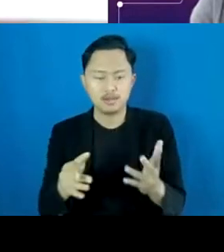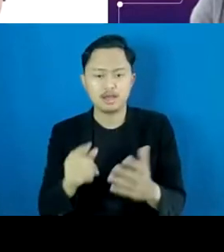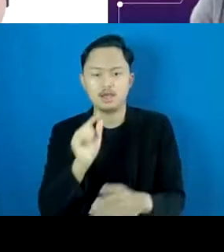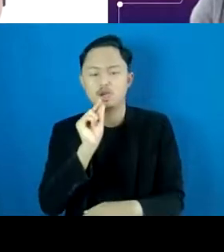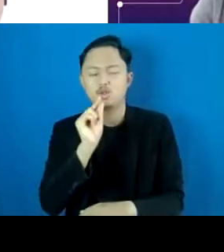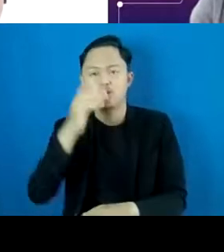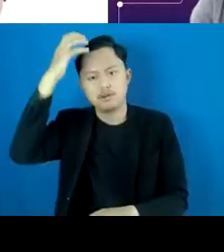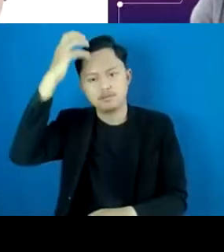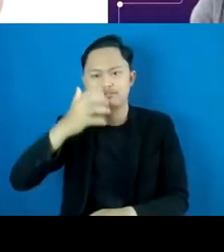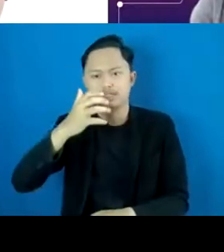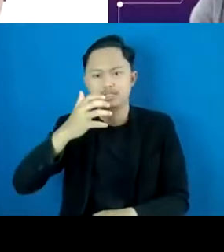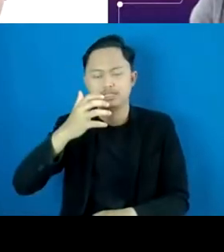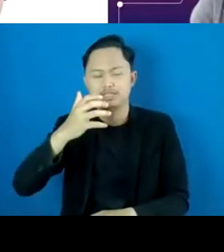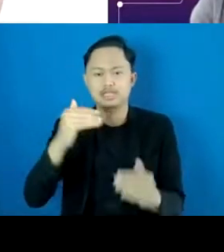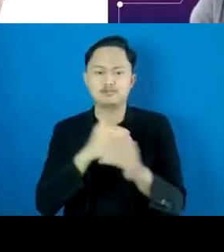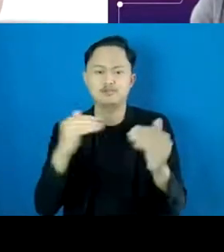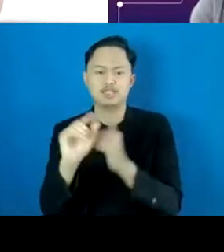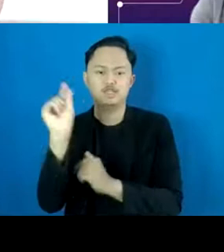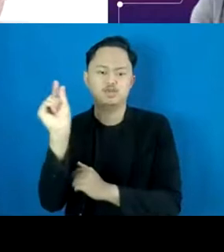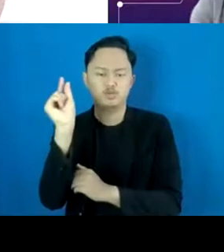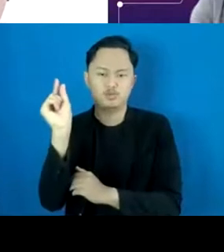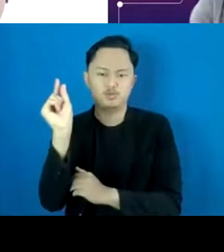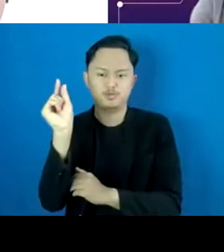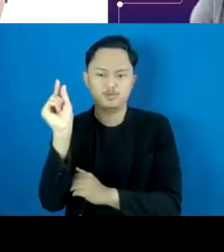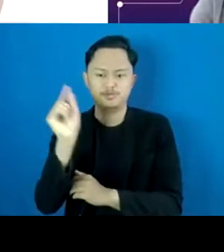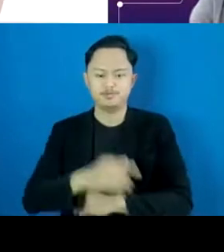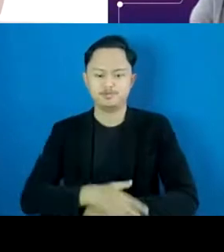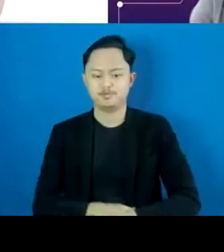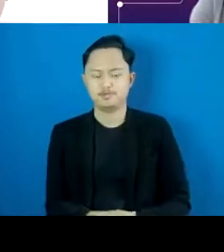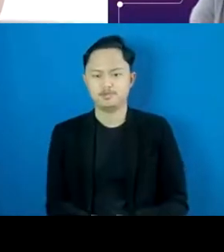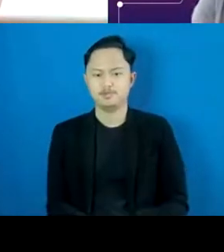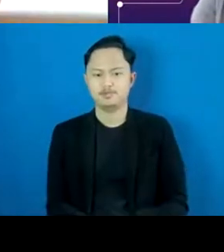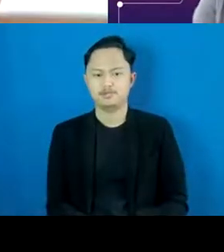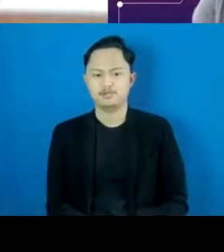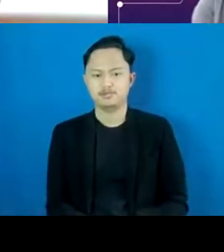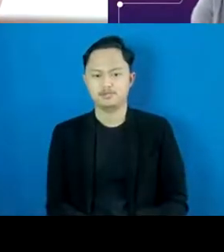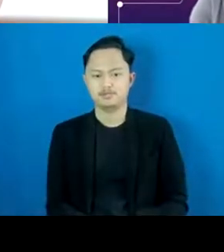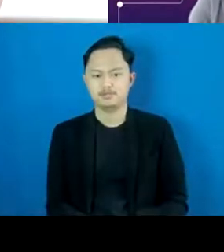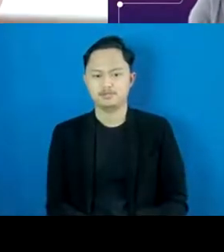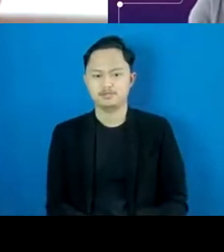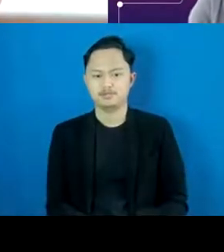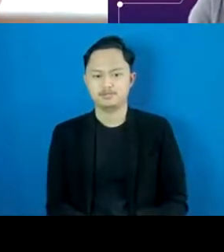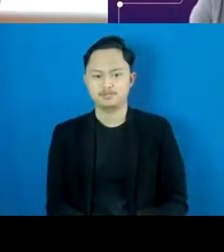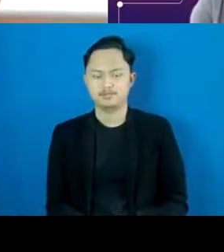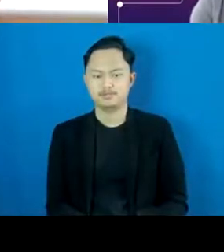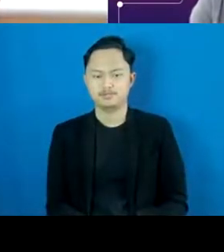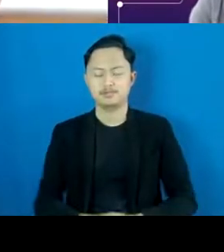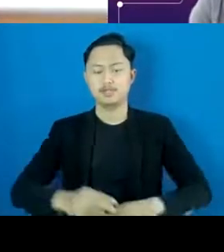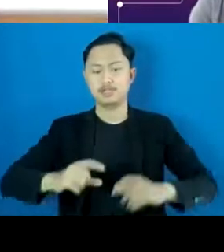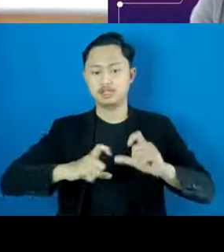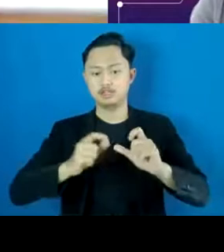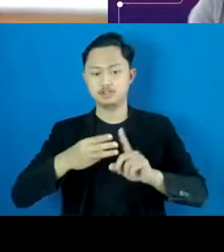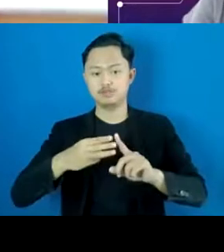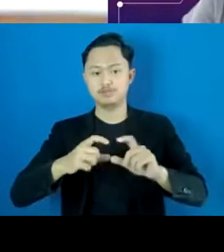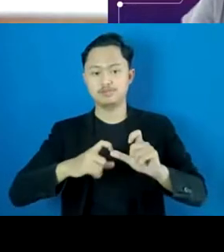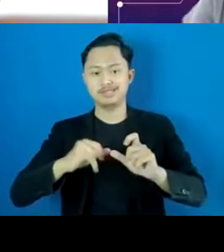a few other type of vehicles. And in that, the subsidy for the charging itself, the charger and